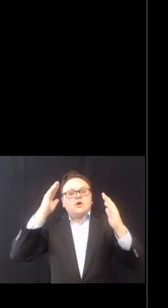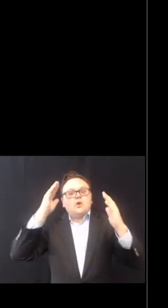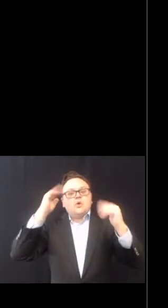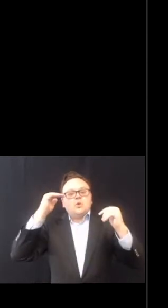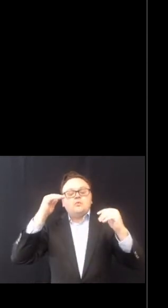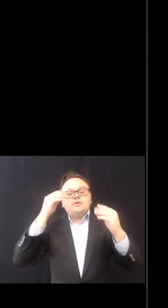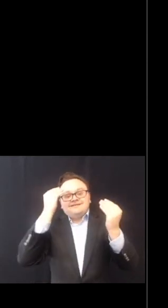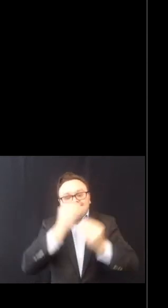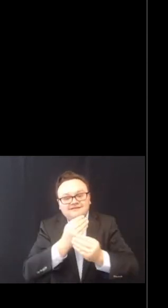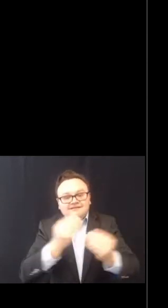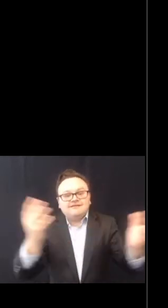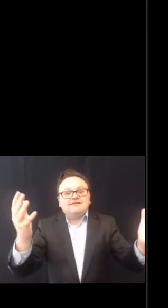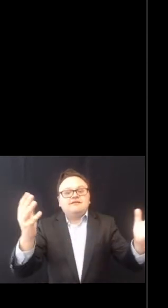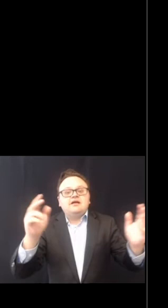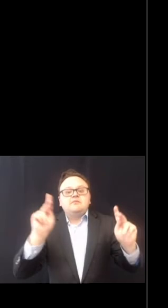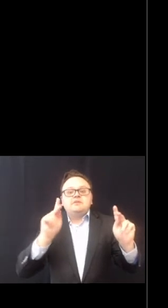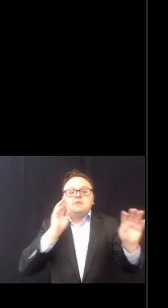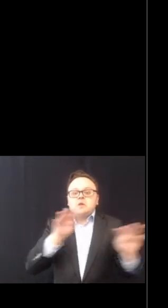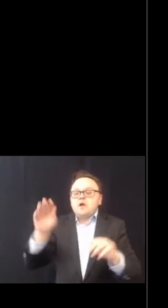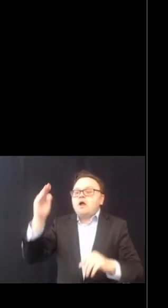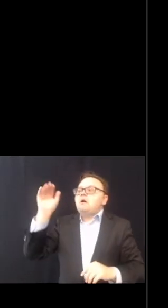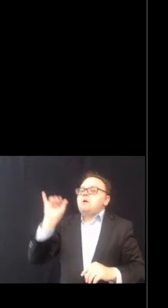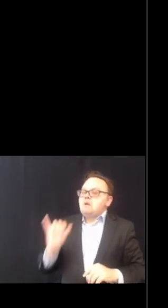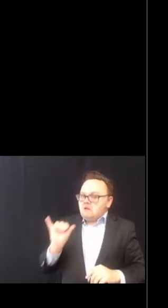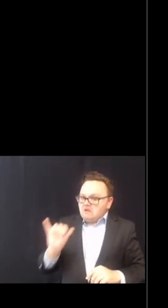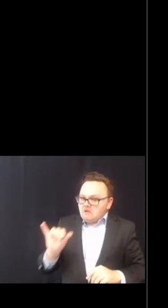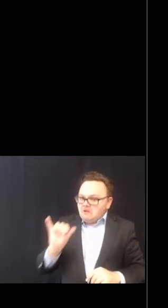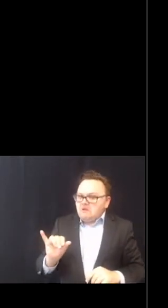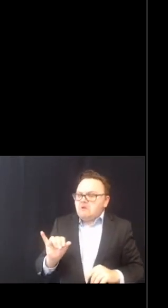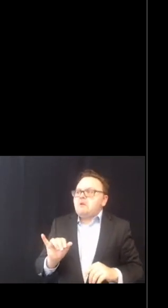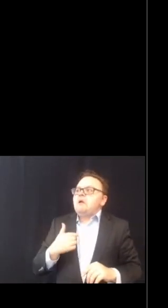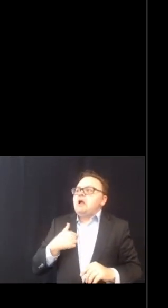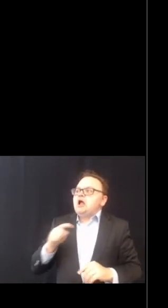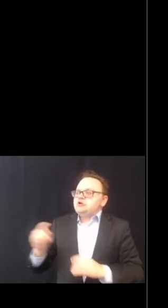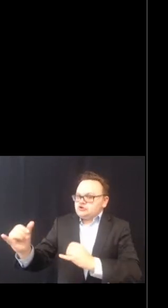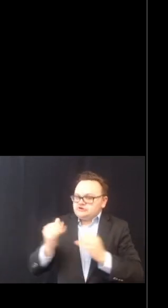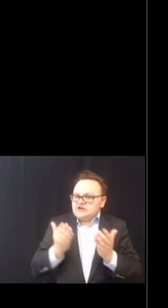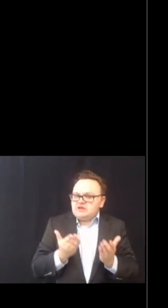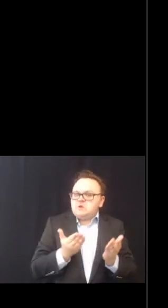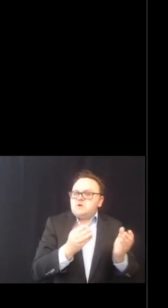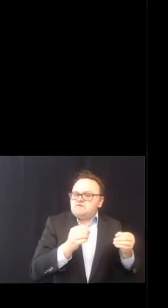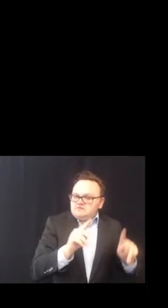done, and people start taking those opportunities to do the same thing that we've done.